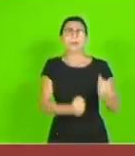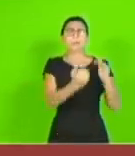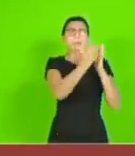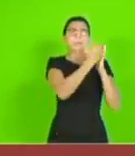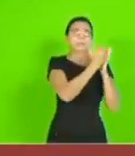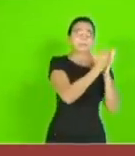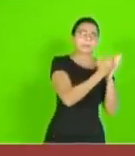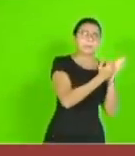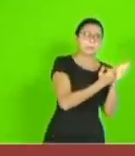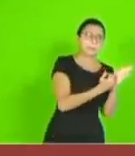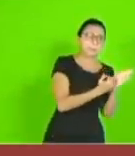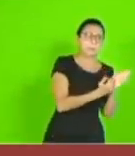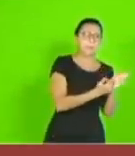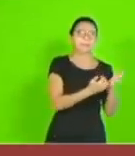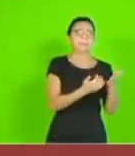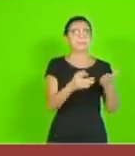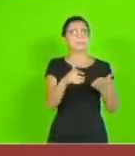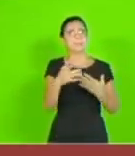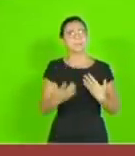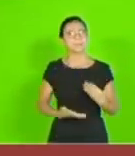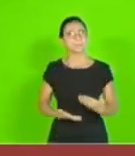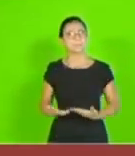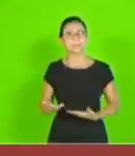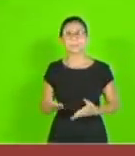to be doing the work.